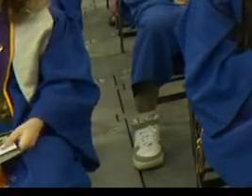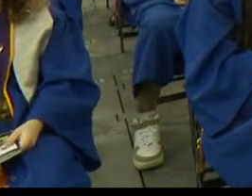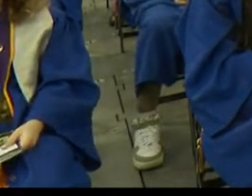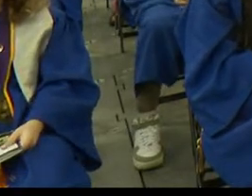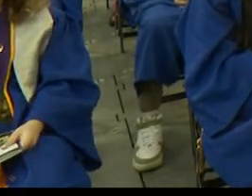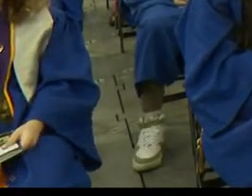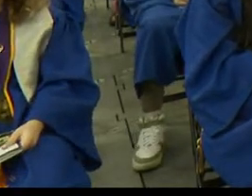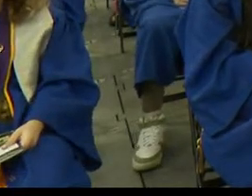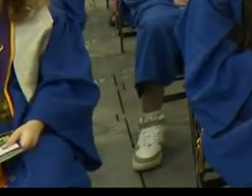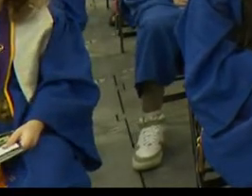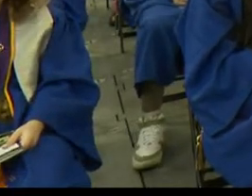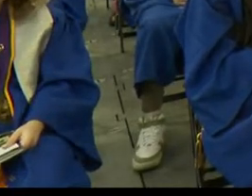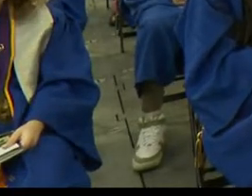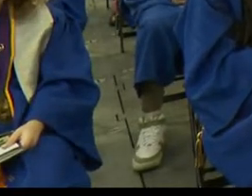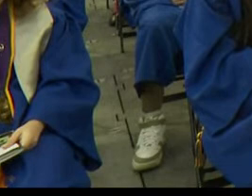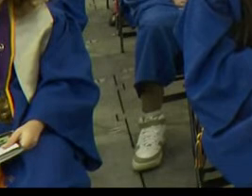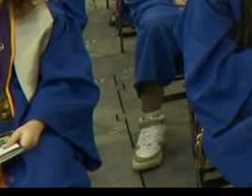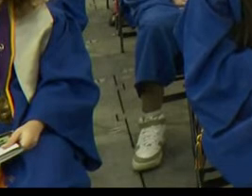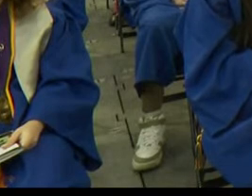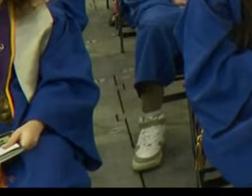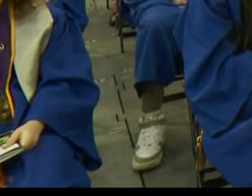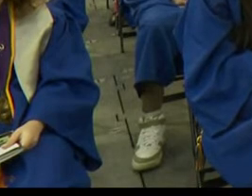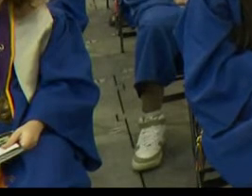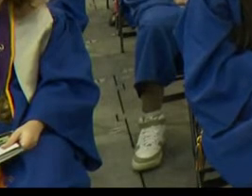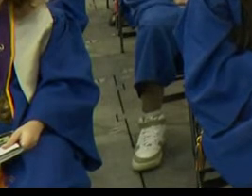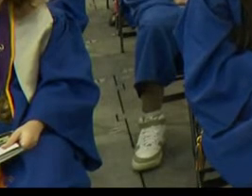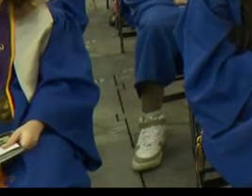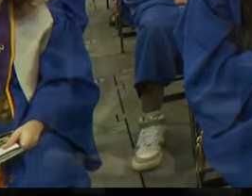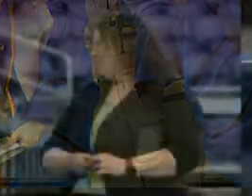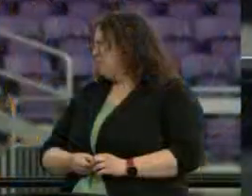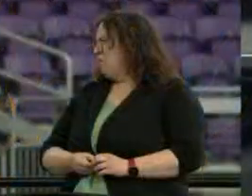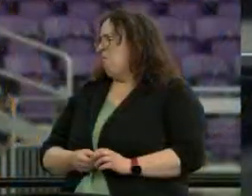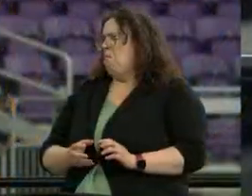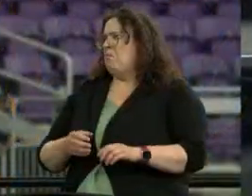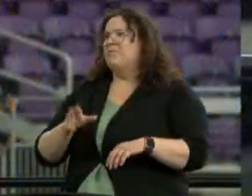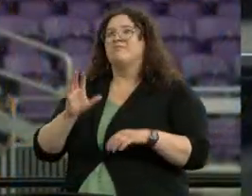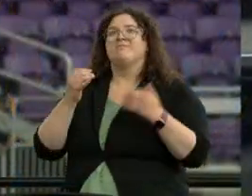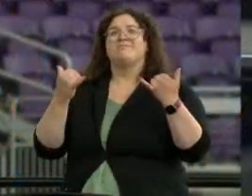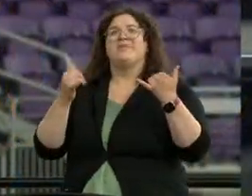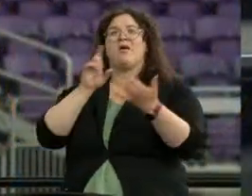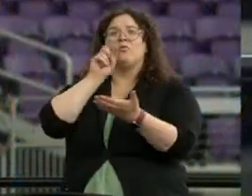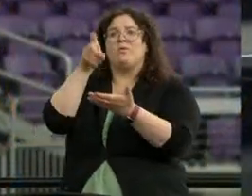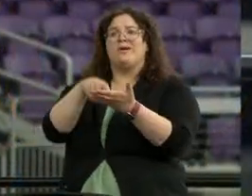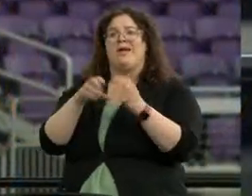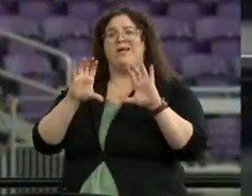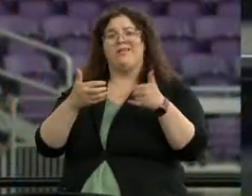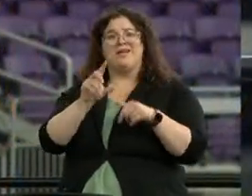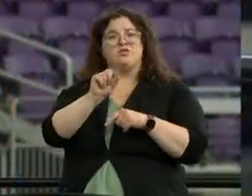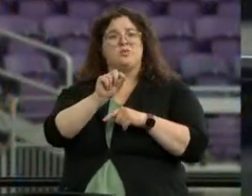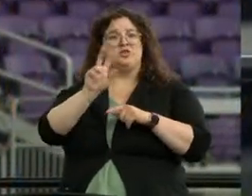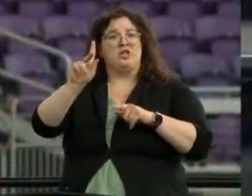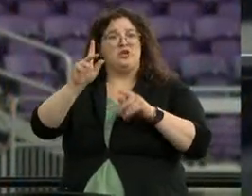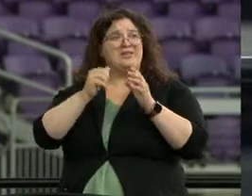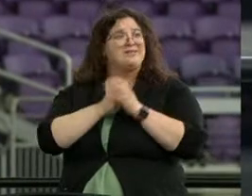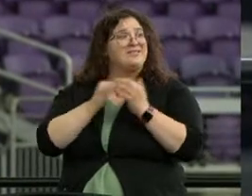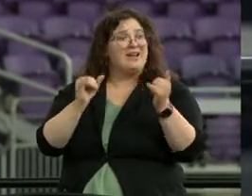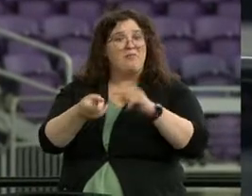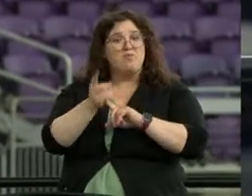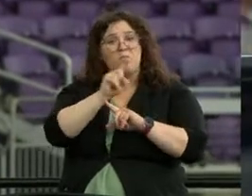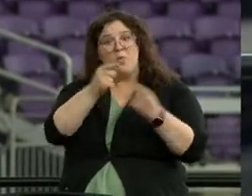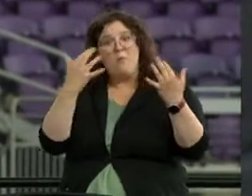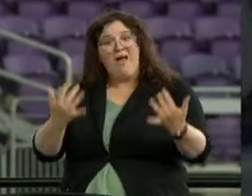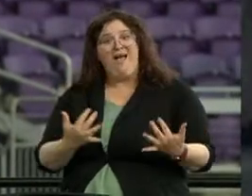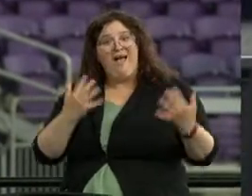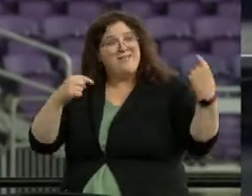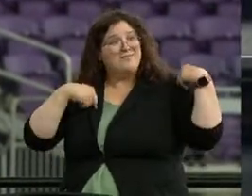A little bit of water before the next part. We will now recognize the class of 2023. This is a moment you have been